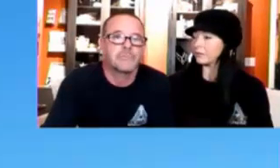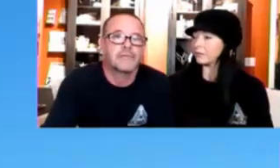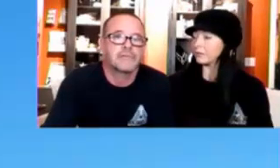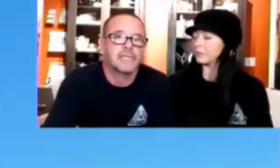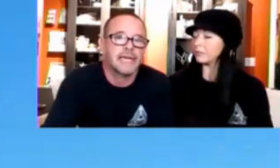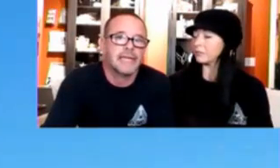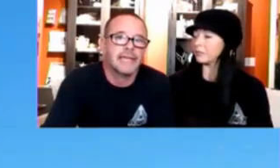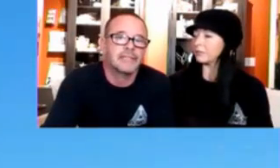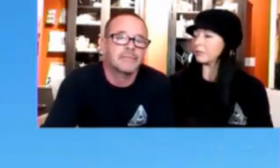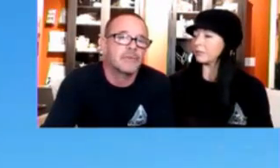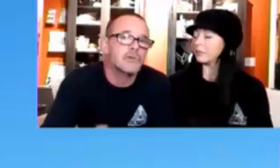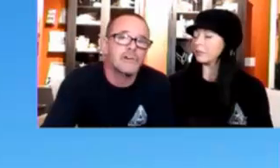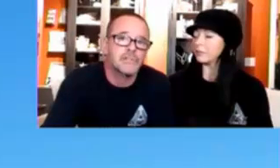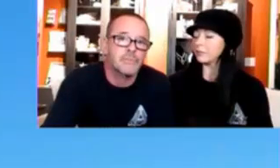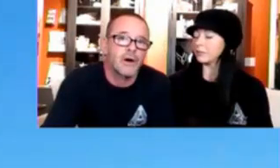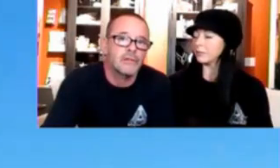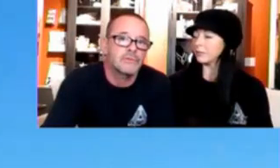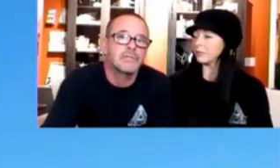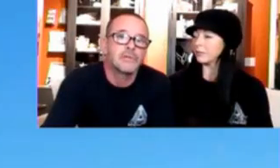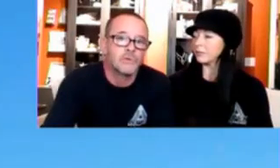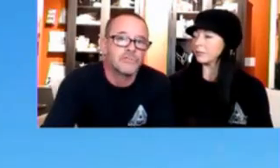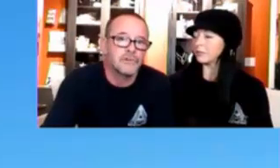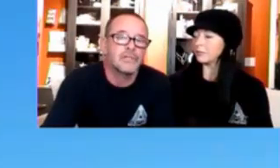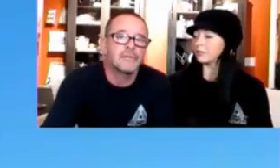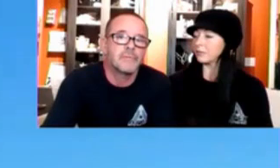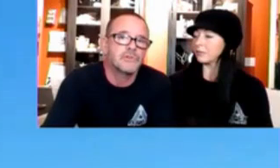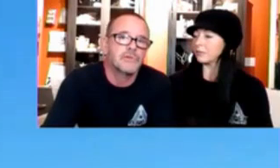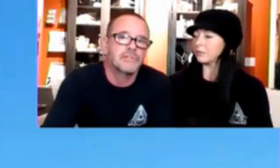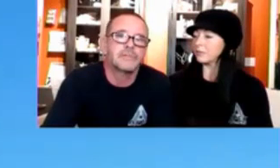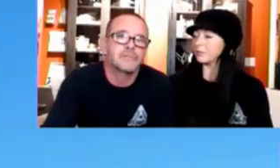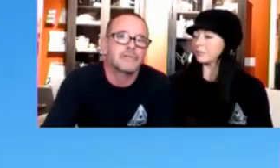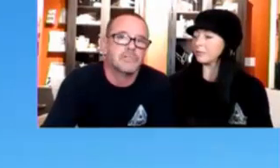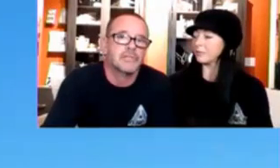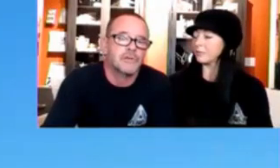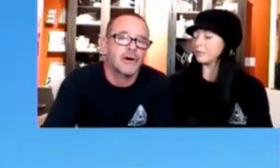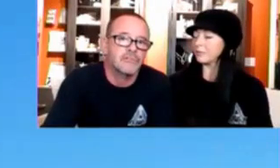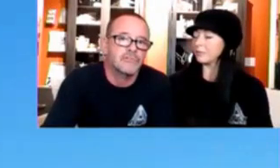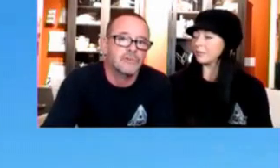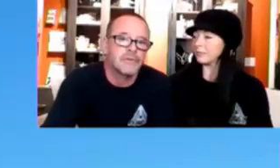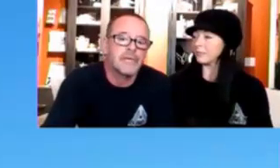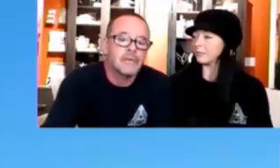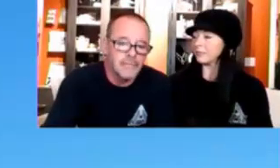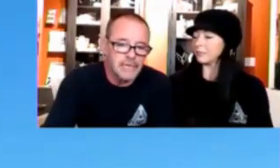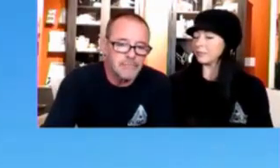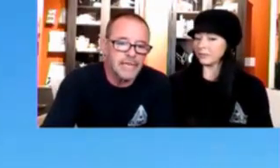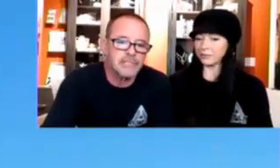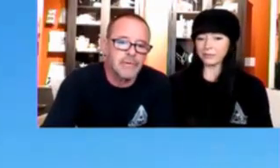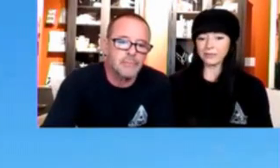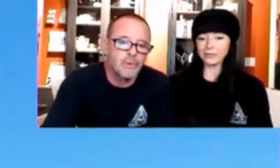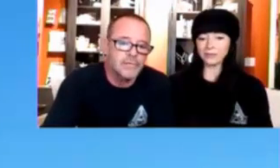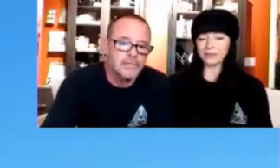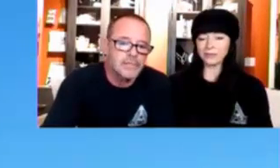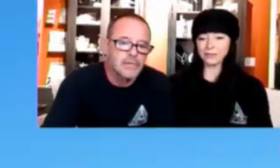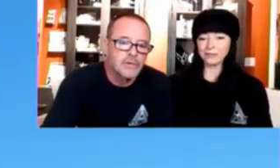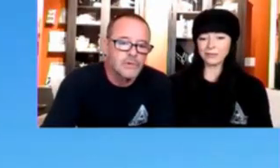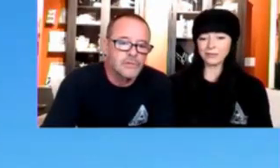us because they can't handle them. Now, we're very small and we're full, and most rescues across the country are full. But getting back to my